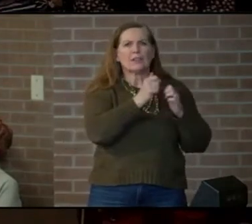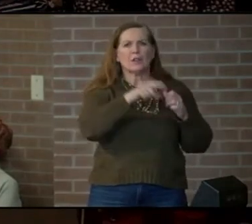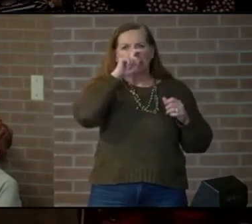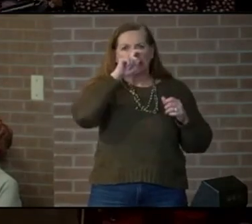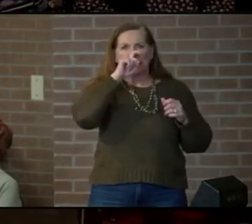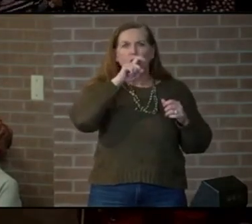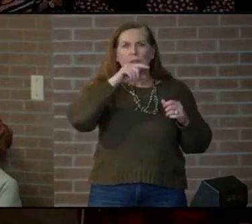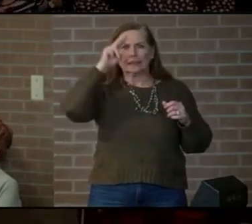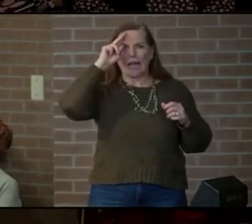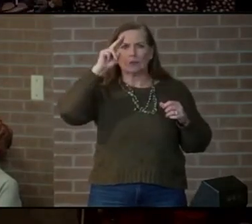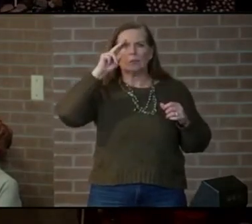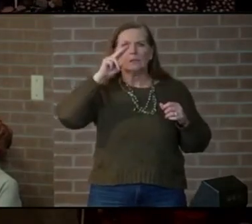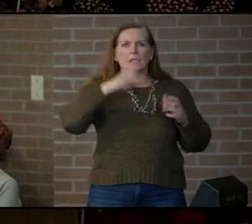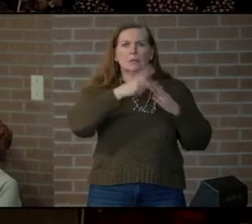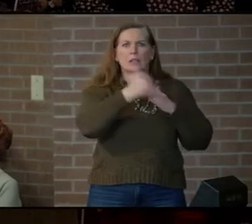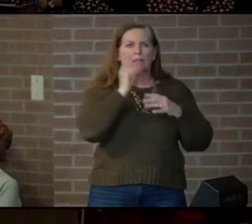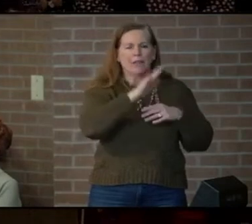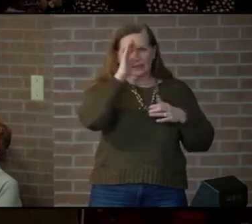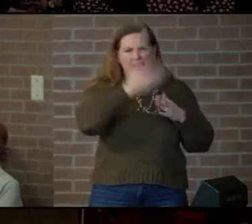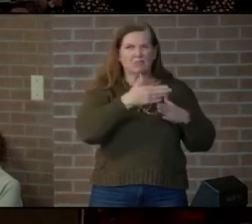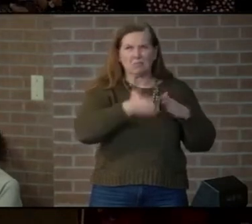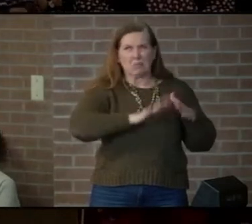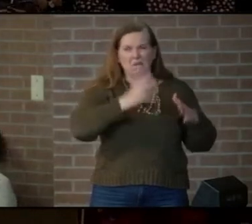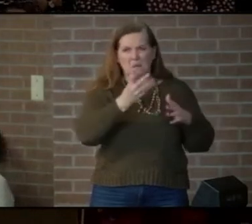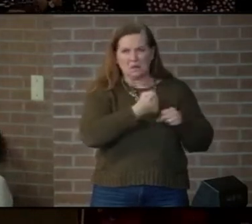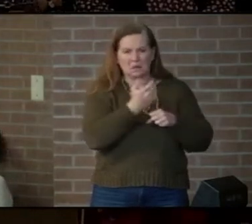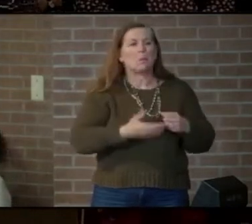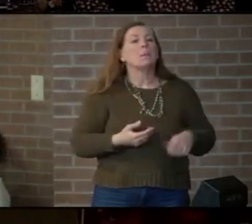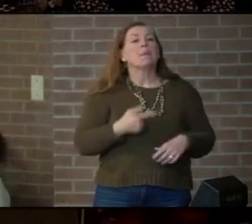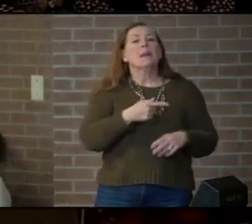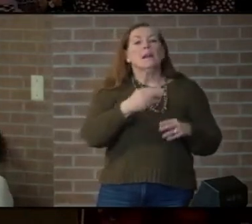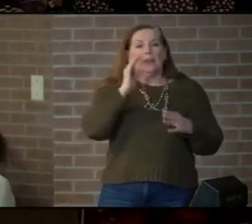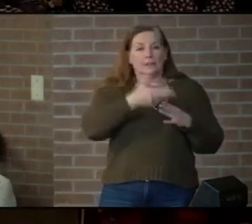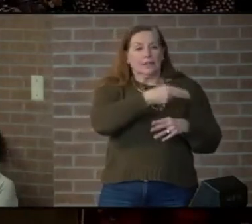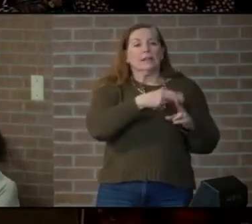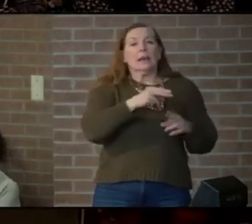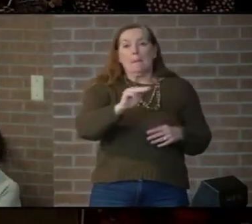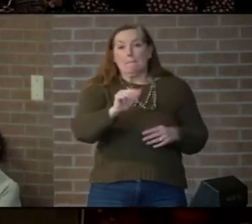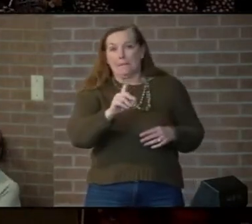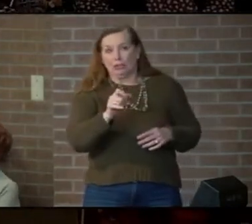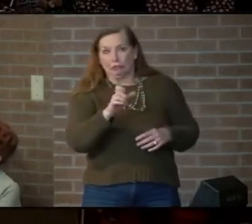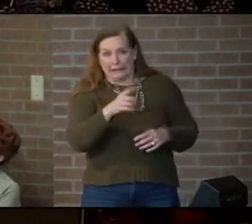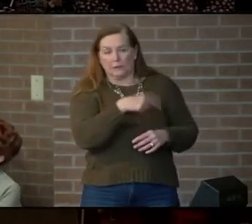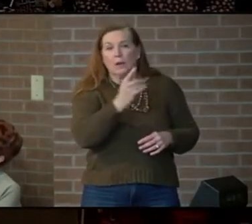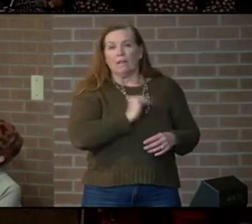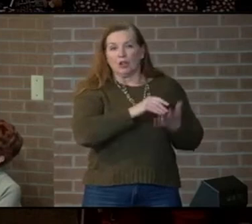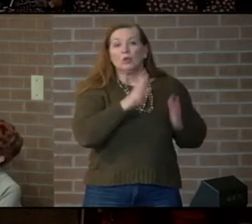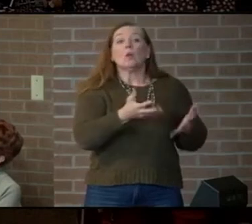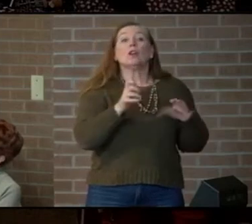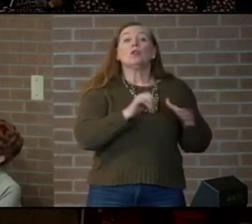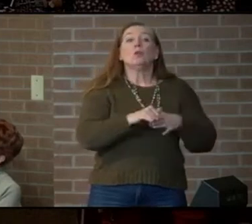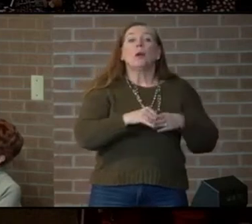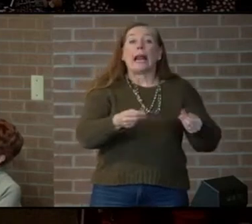had been completed about 4 years ago. And their son, Alden Madrid, one of our students, he wanted to do a landscaping project here